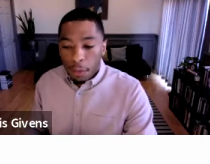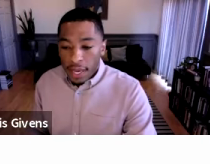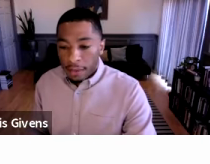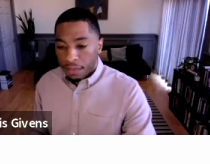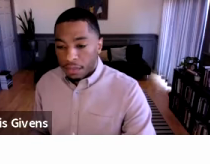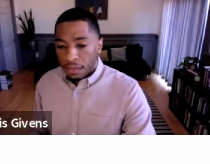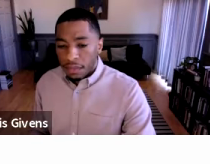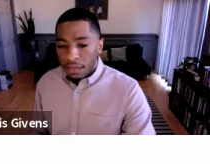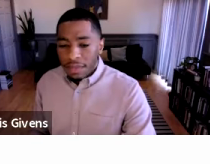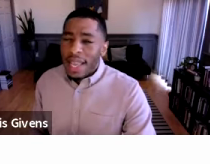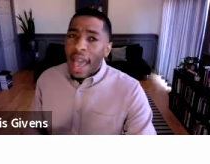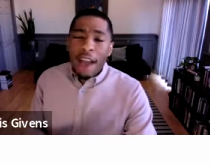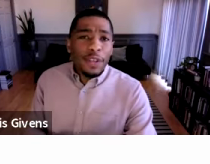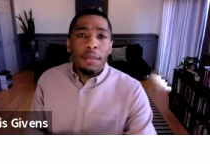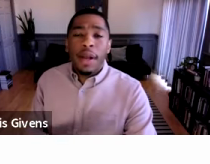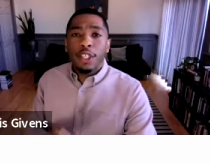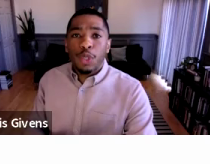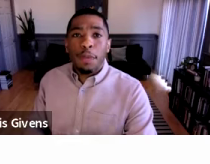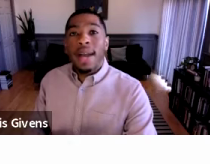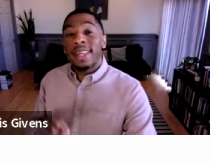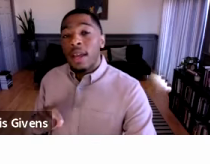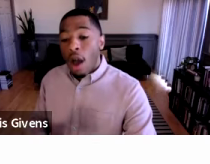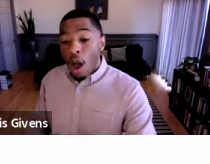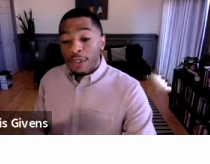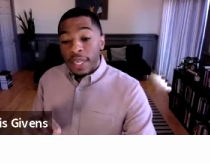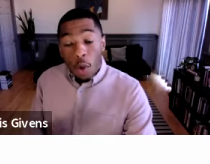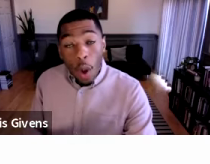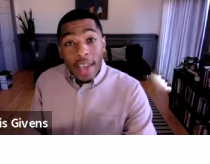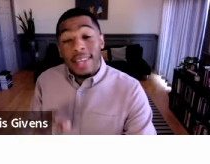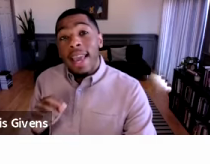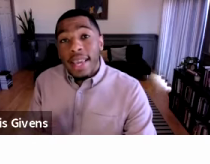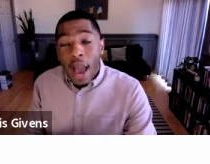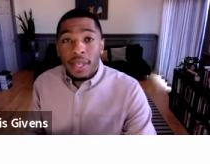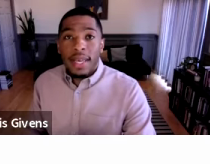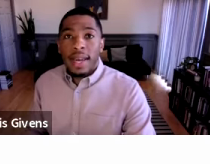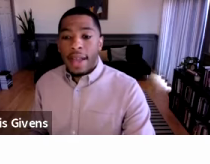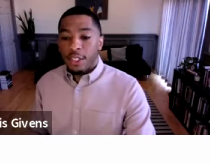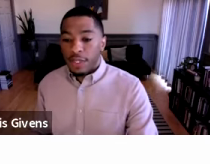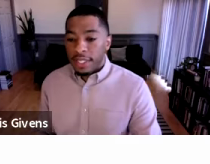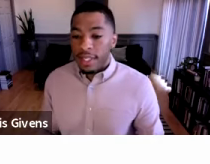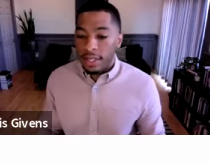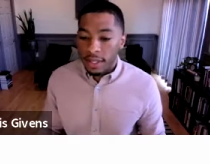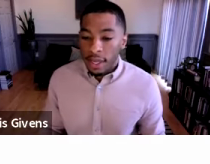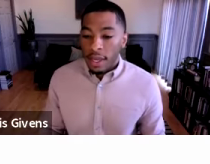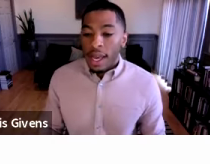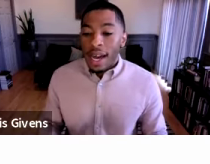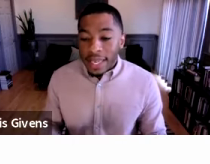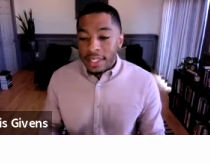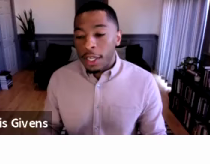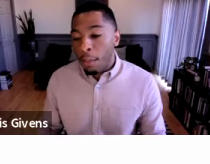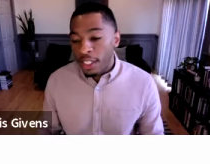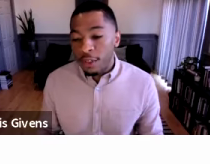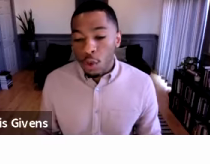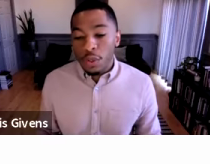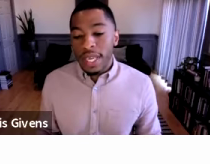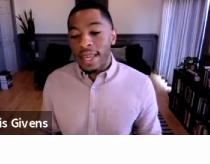full display. African Americans responded, often in quiet, calculated acts of resistance against